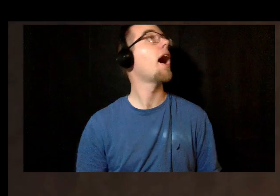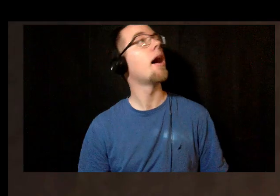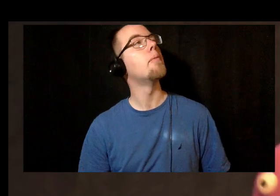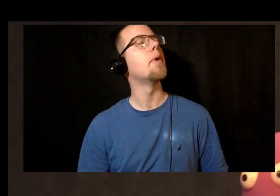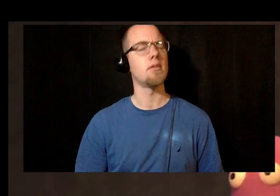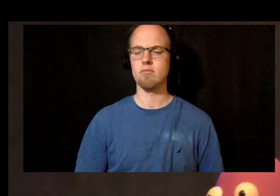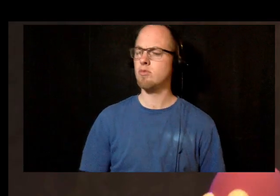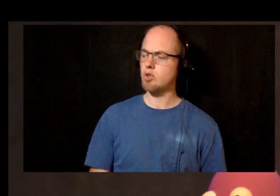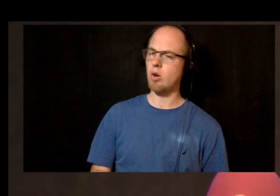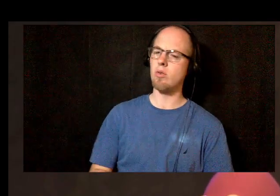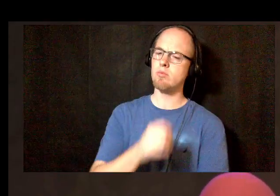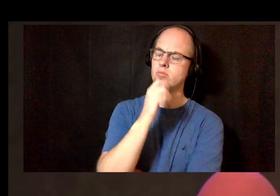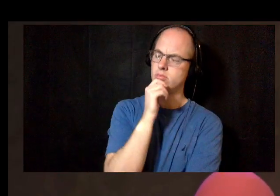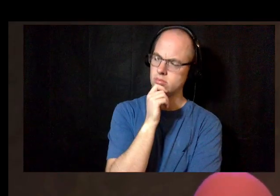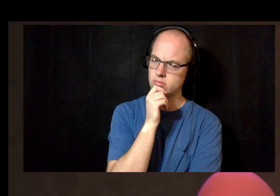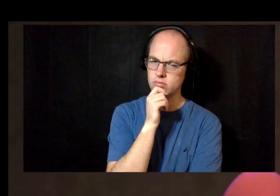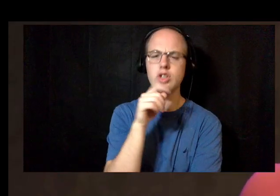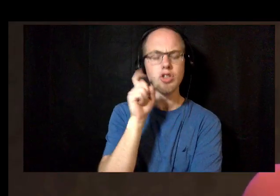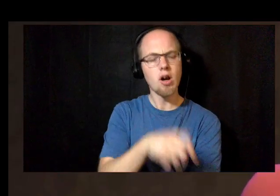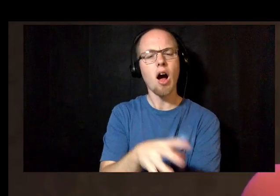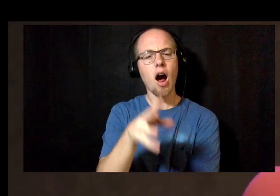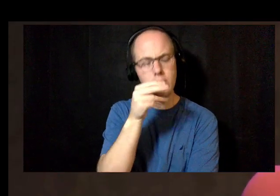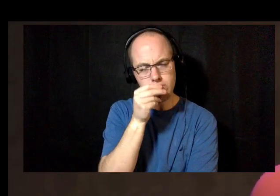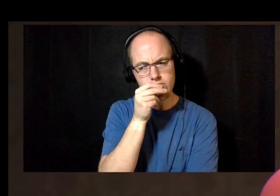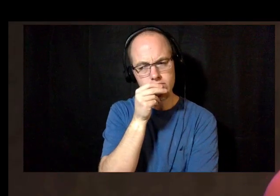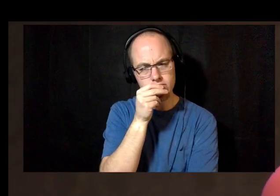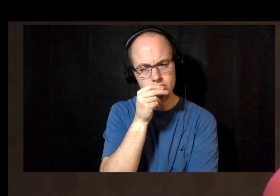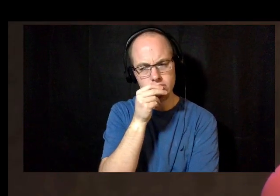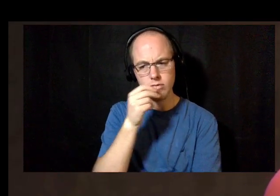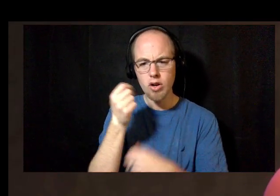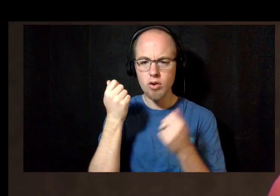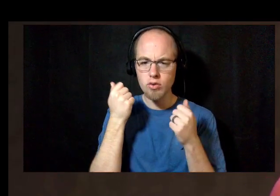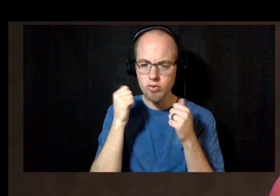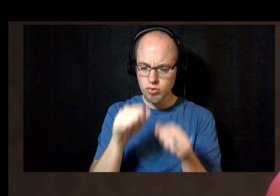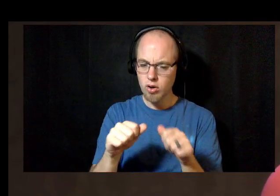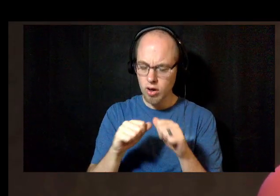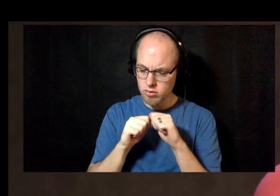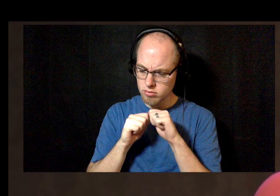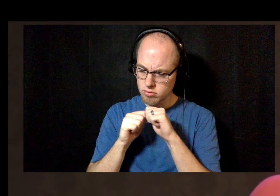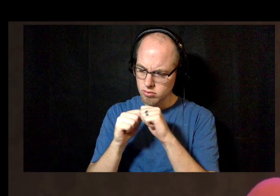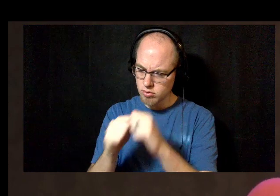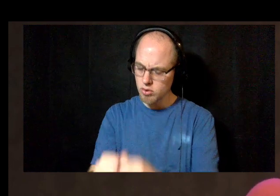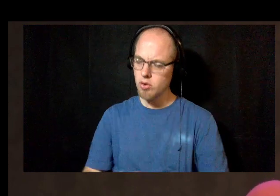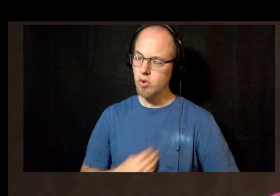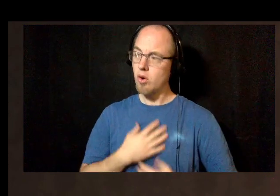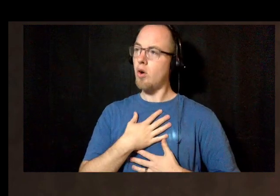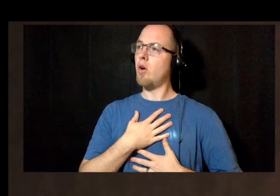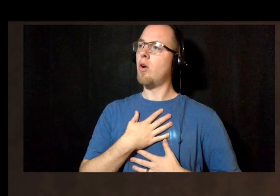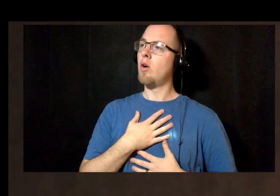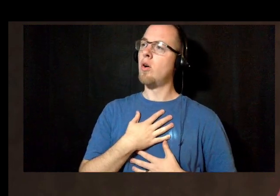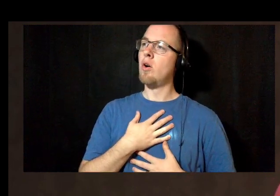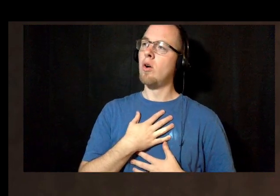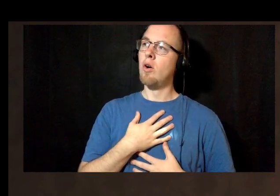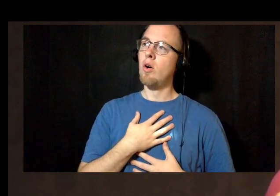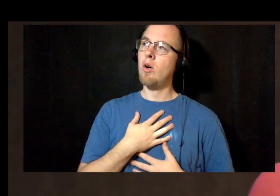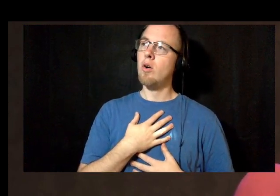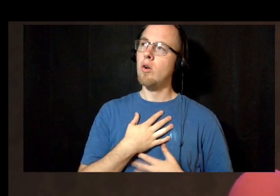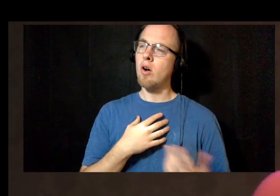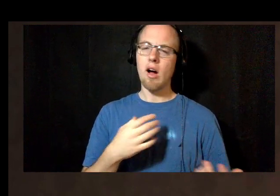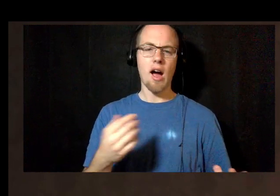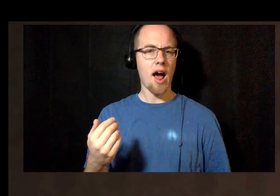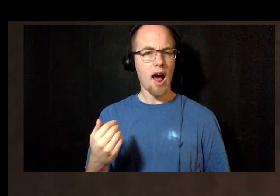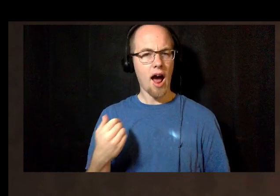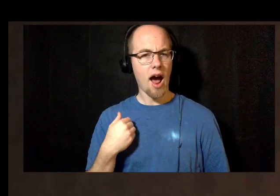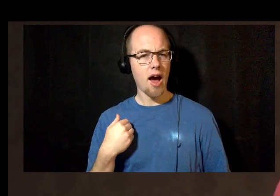should I just keep my fucking mouth shut and try to navigate towards enlightenment, leaving behind an